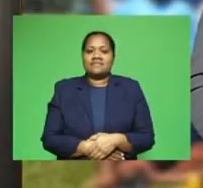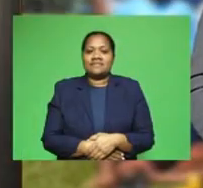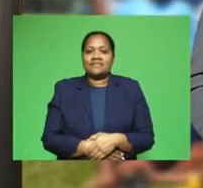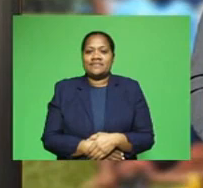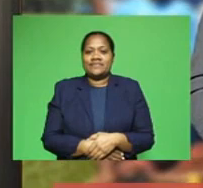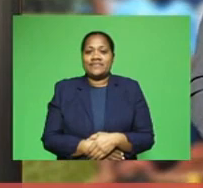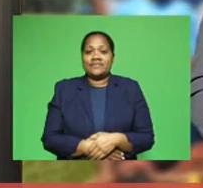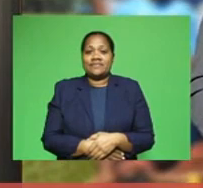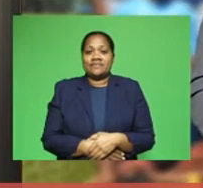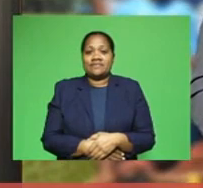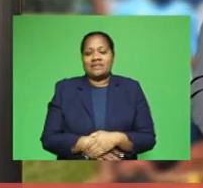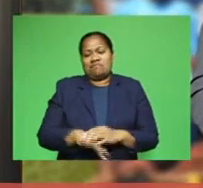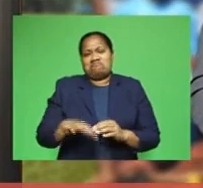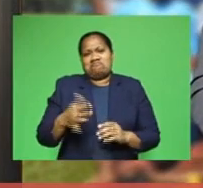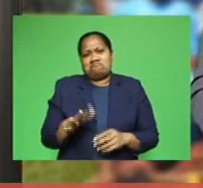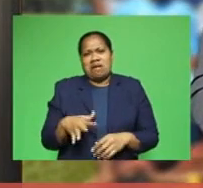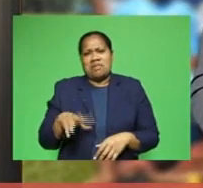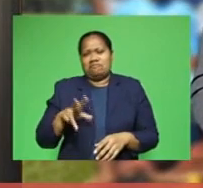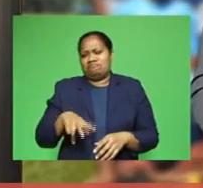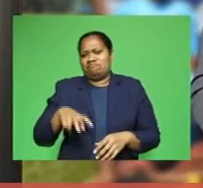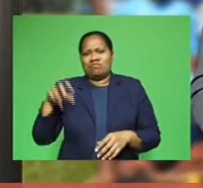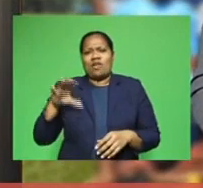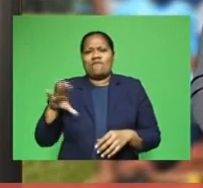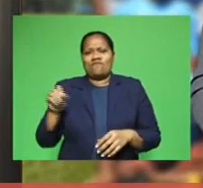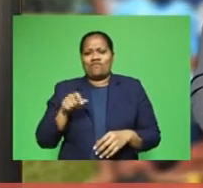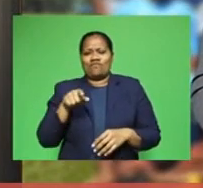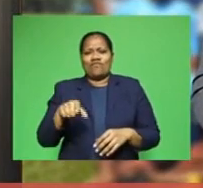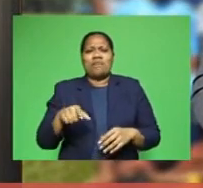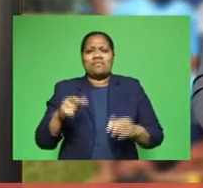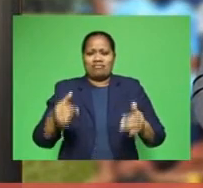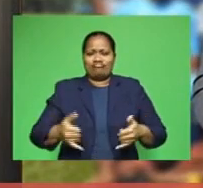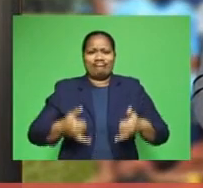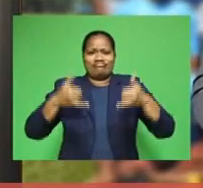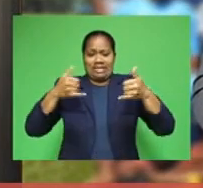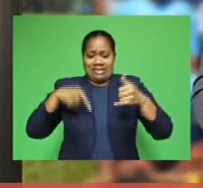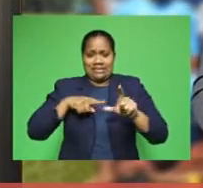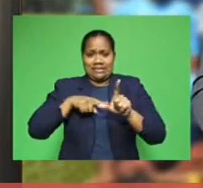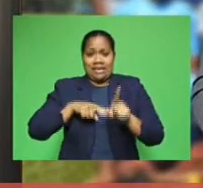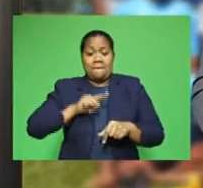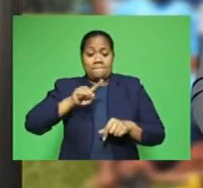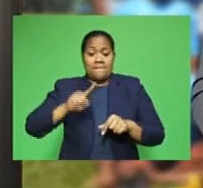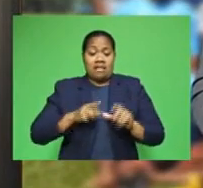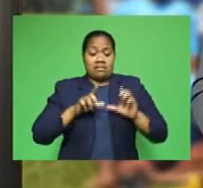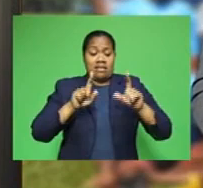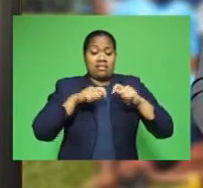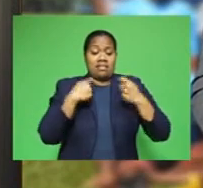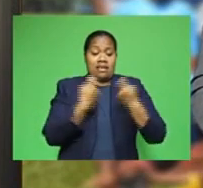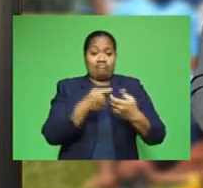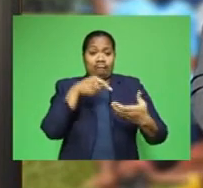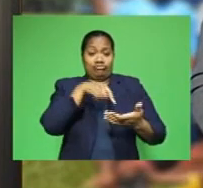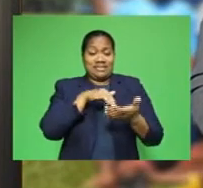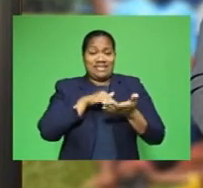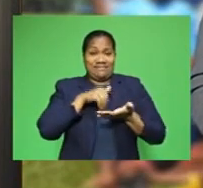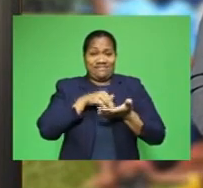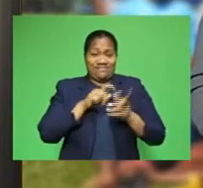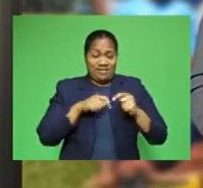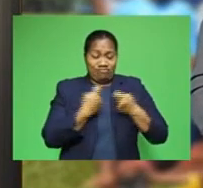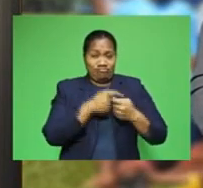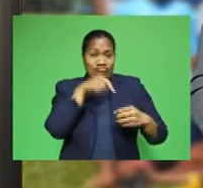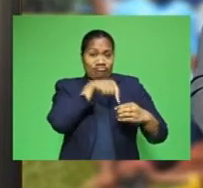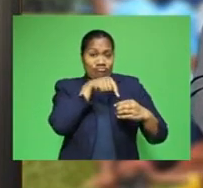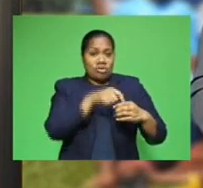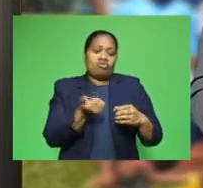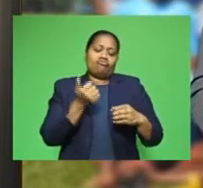They may have pulled out of the remainder of the Iran Massey Cup this year, but the Kaiviti Silktails Rugby League management is already